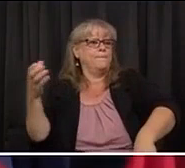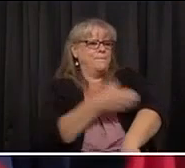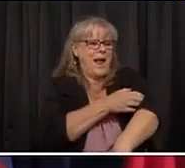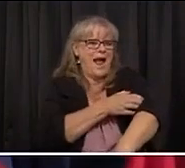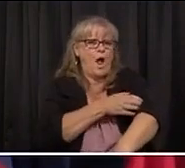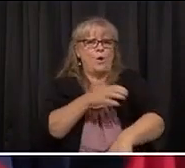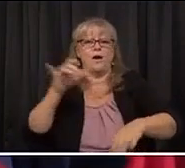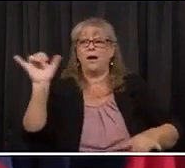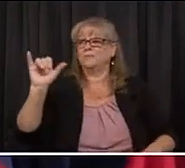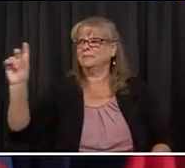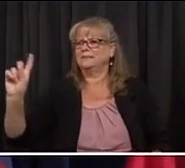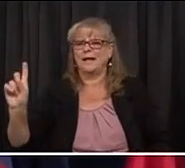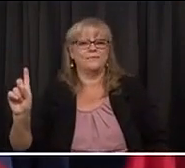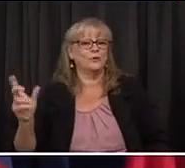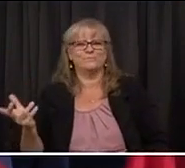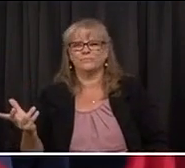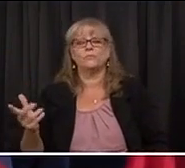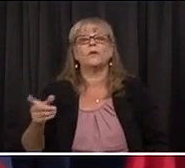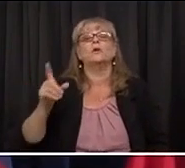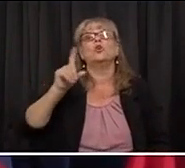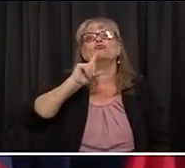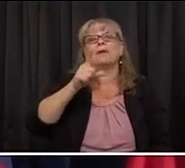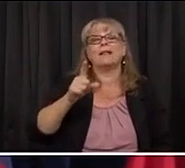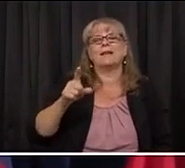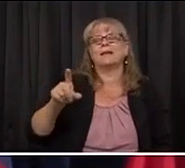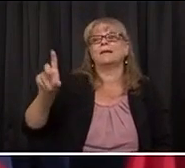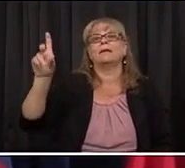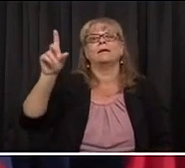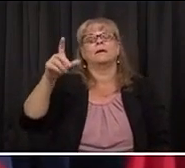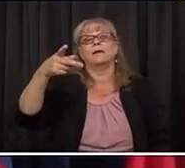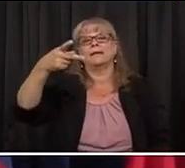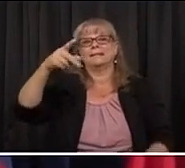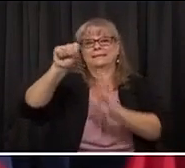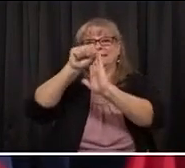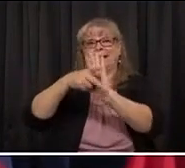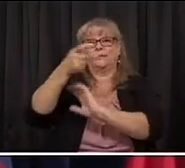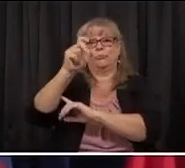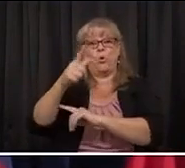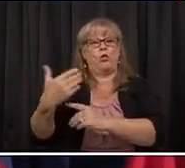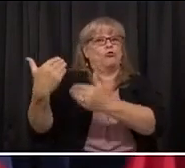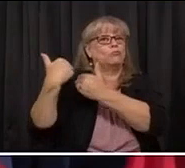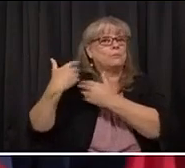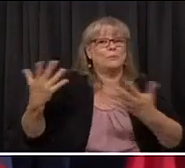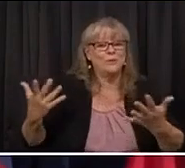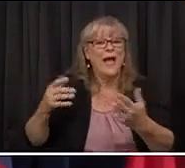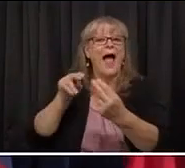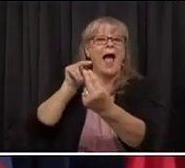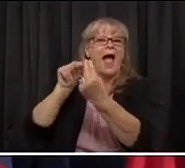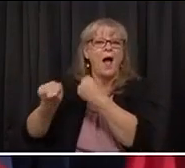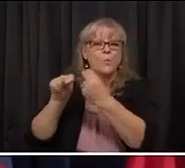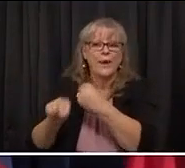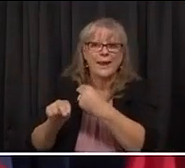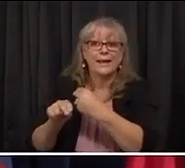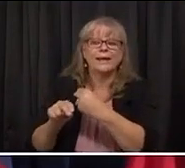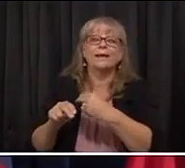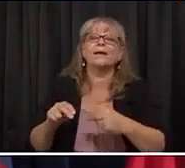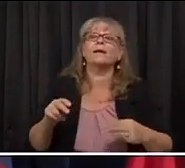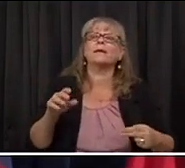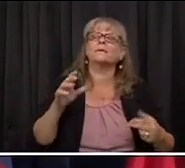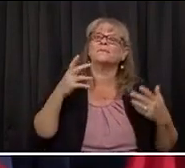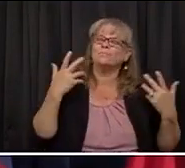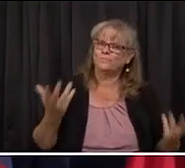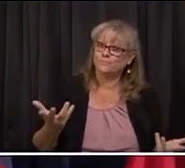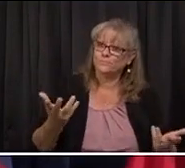safety. But we really need that extra ability to be able to prevent